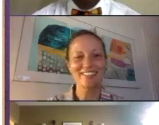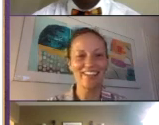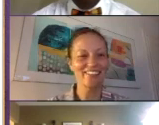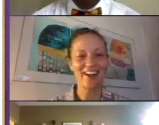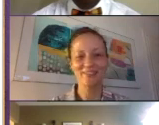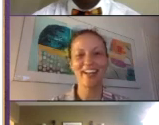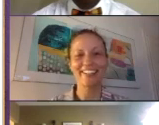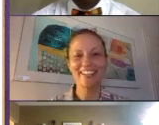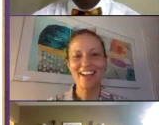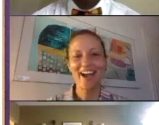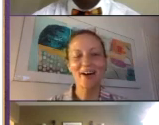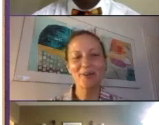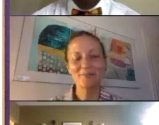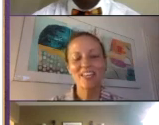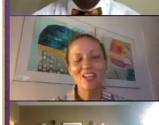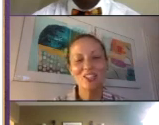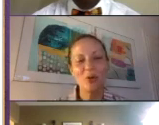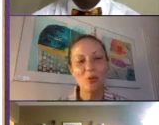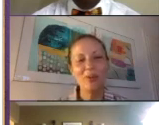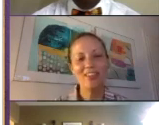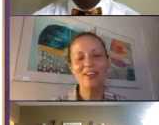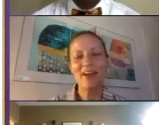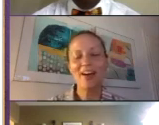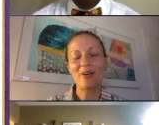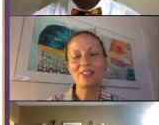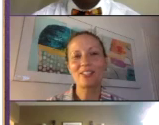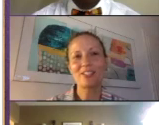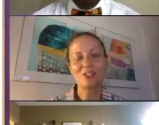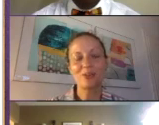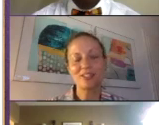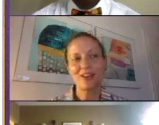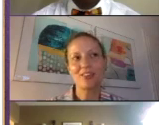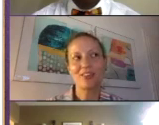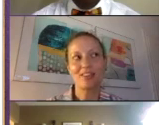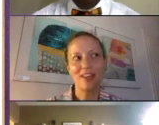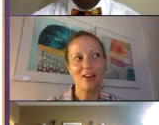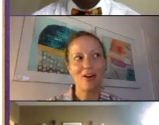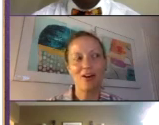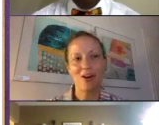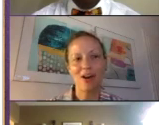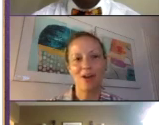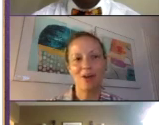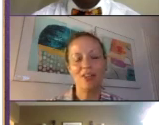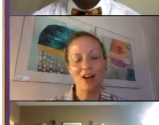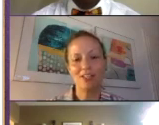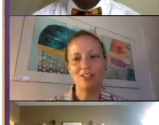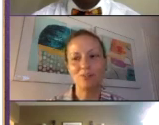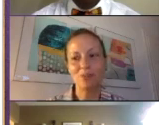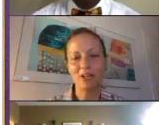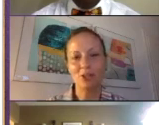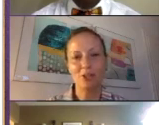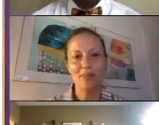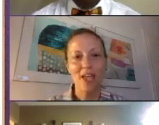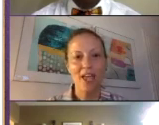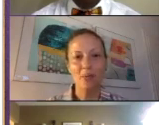Does sound like a lot of fun. So when we think about students on that are on the